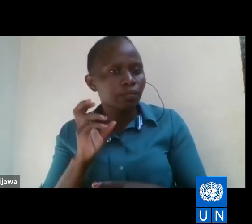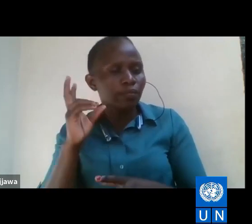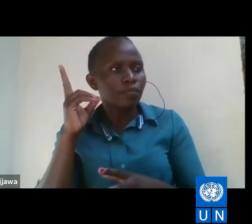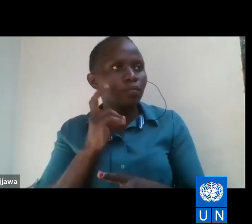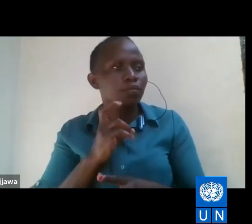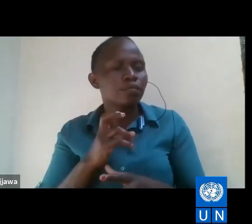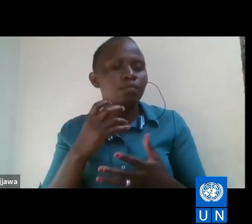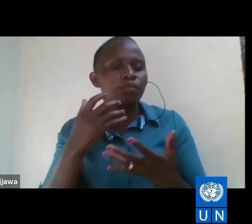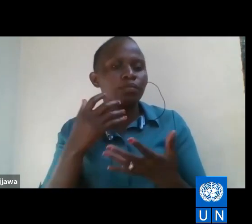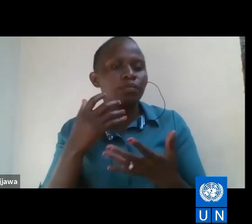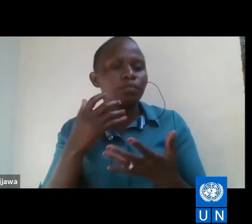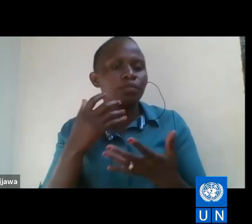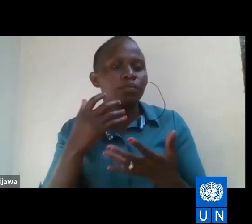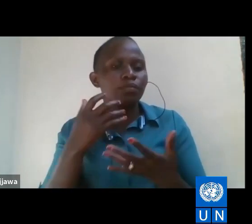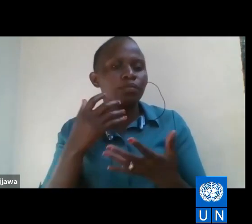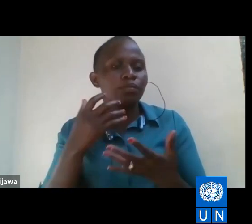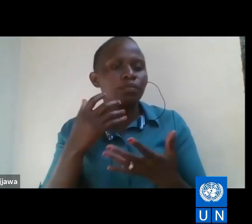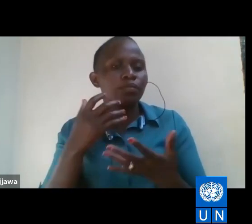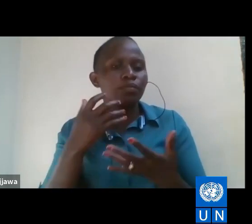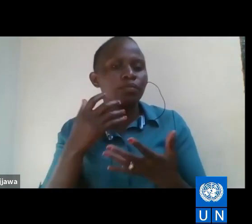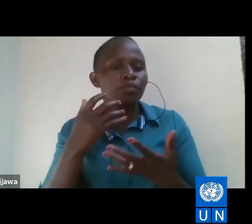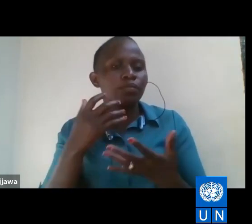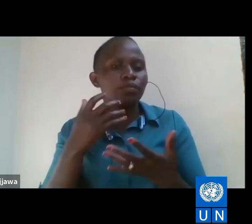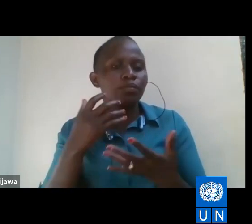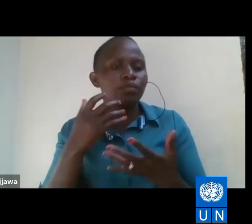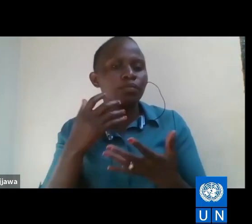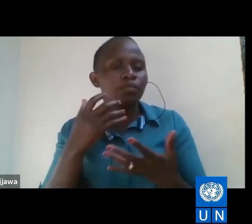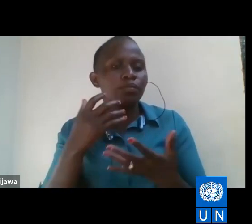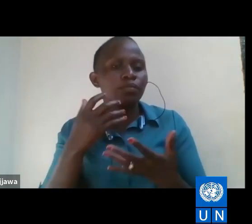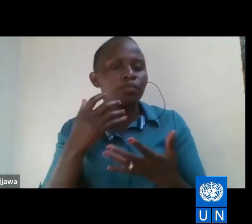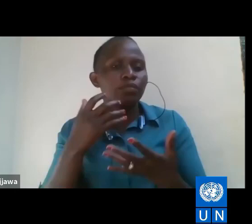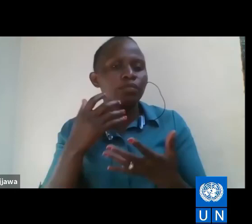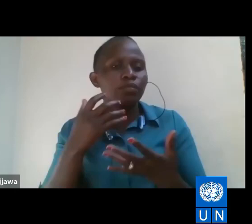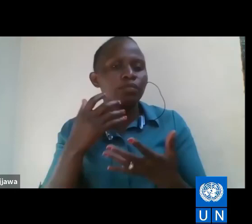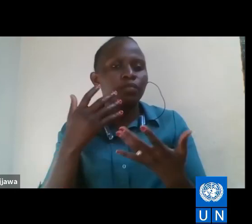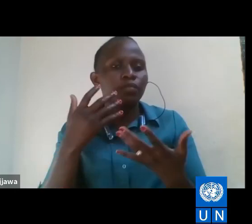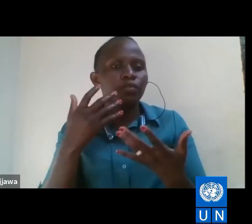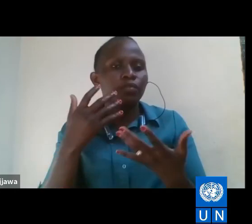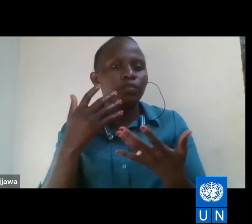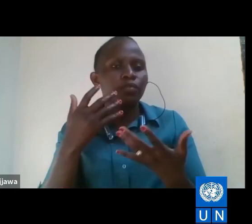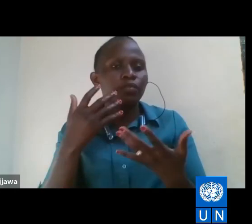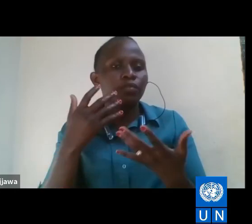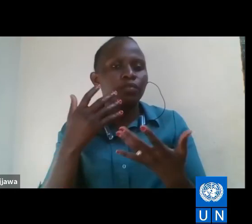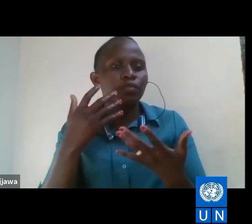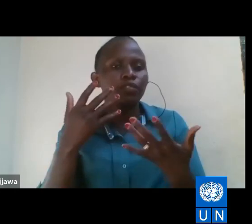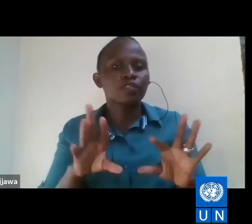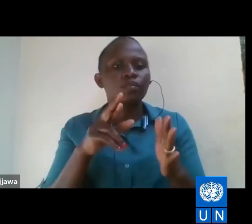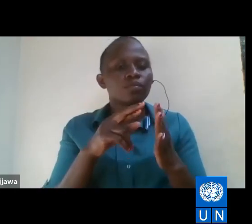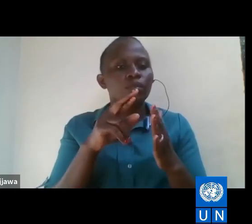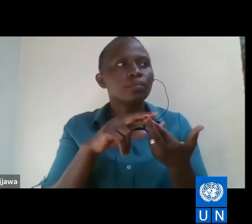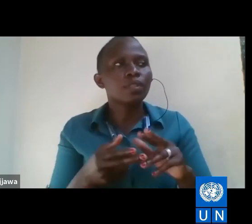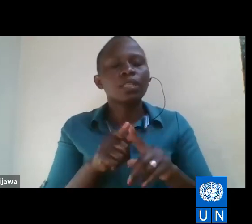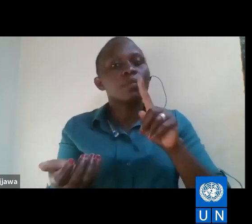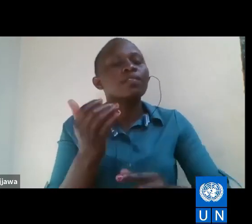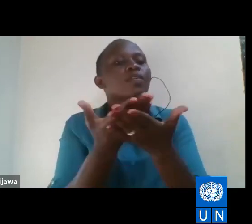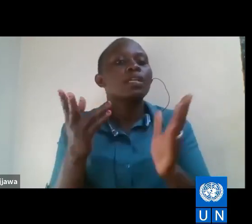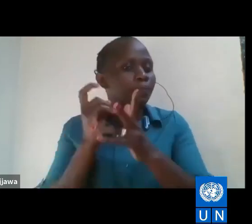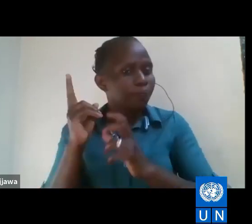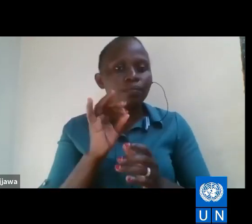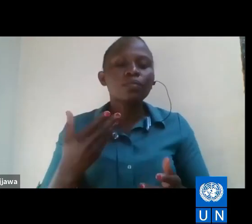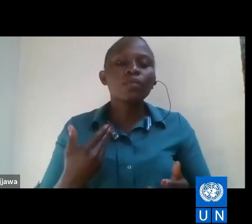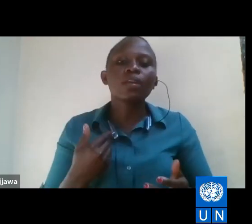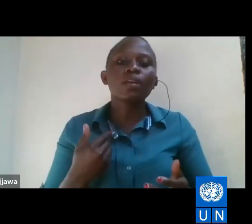in, if you have a question, don't use the chat facility, use the Q&A facility, ask the question, and then my colleagues will rank it up and I'll